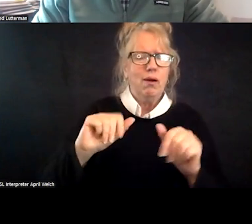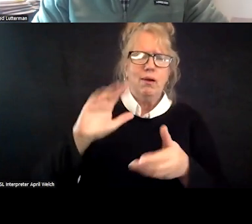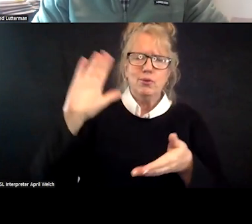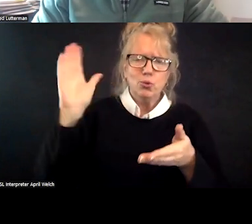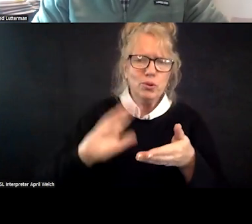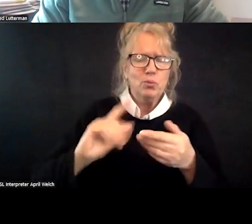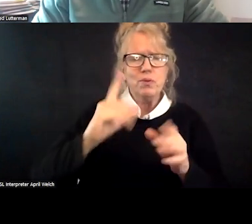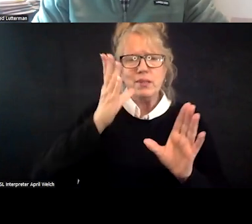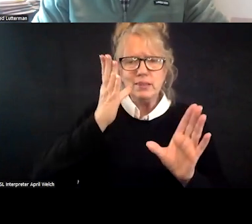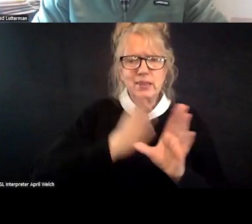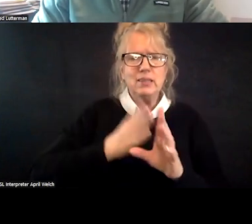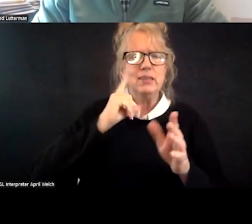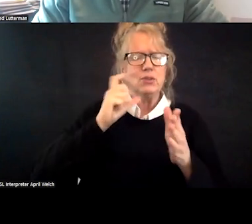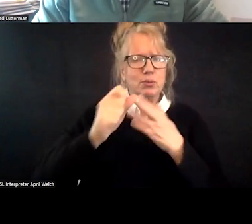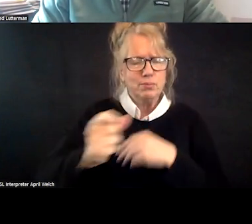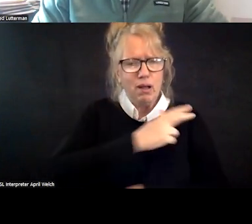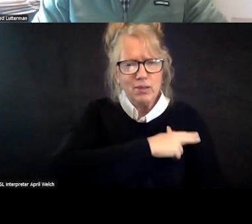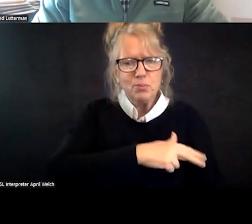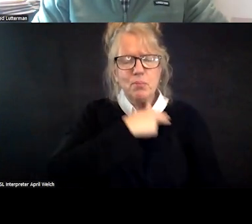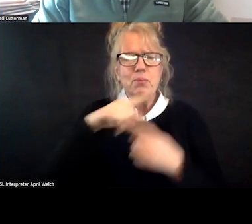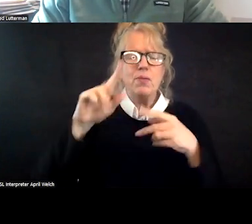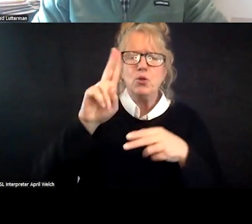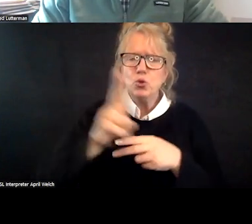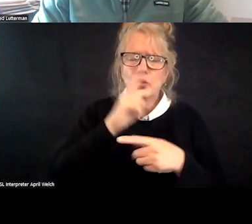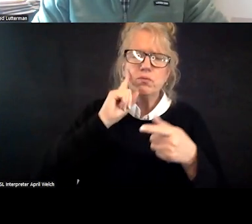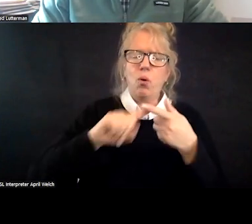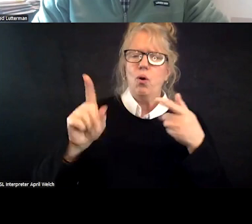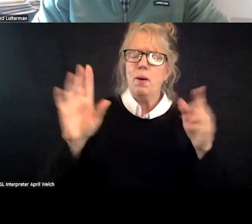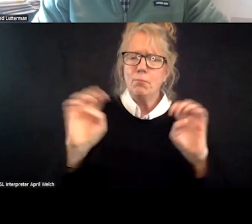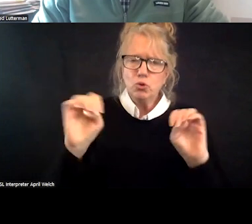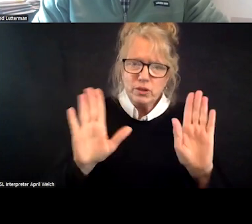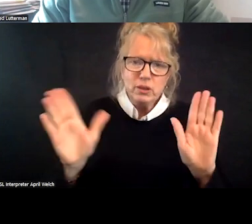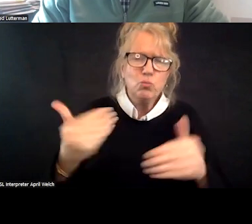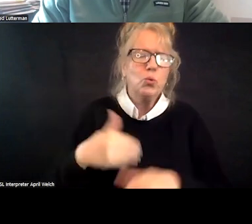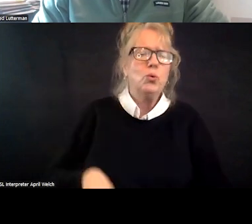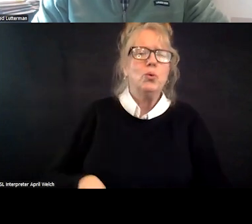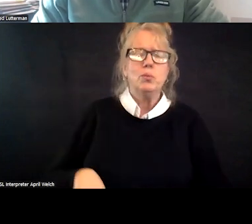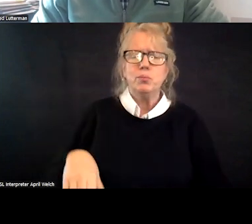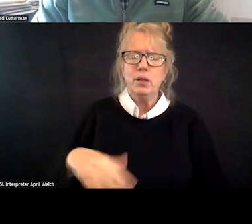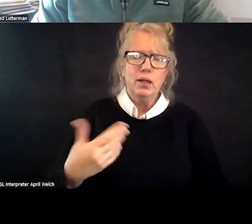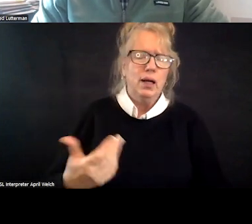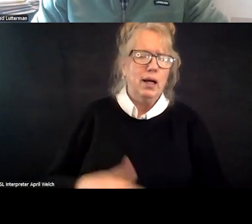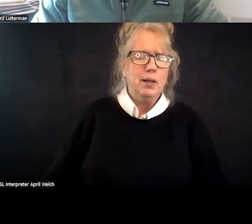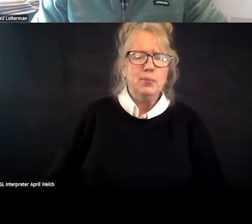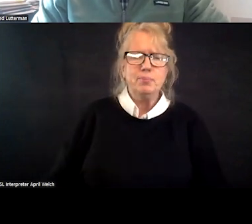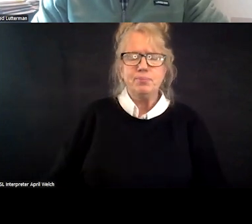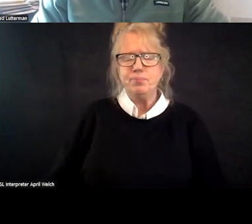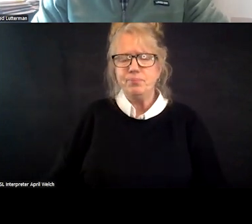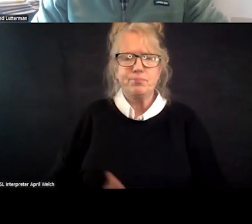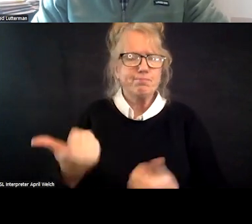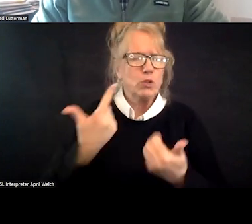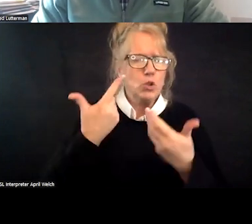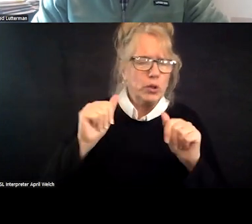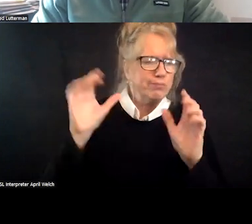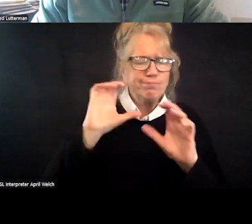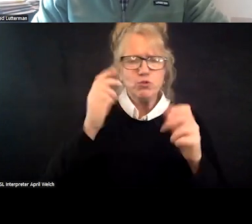psychiatric hospitalization, reducing the use of emergency rooms or ED boarding. They're looking at trying to